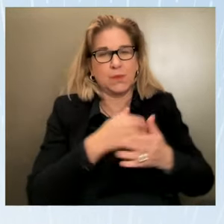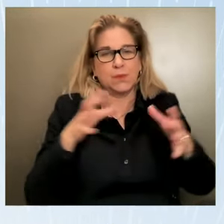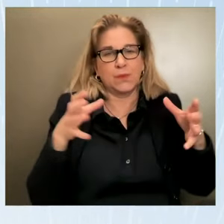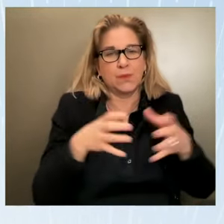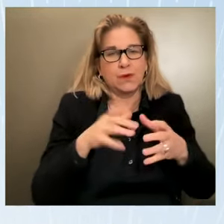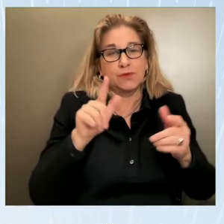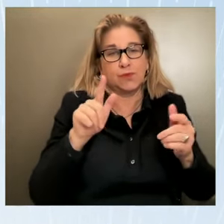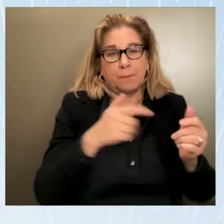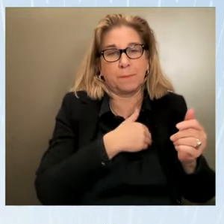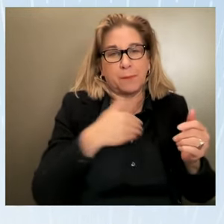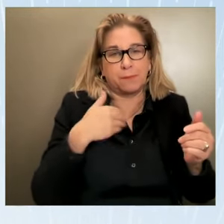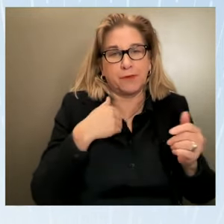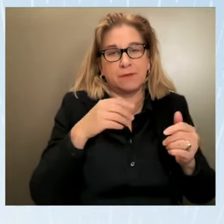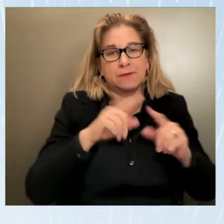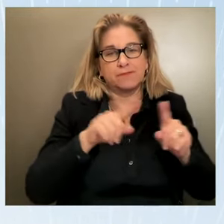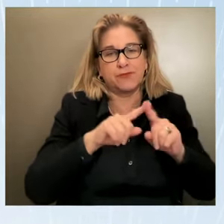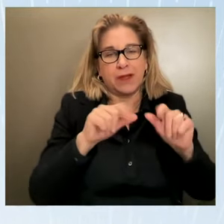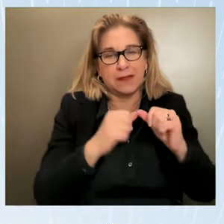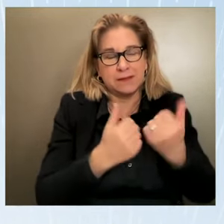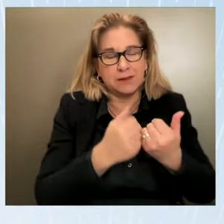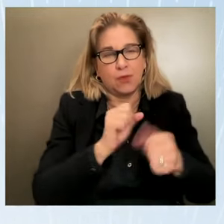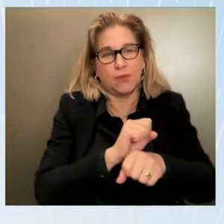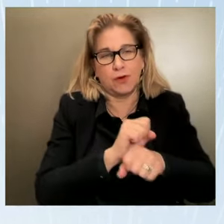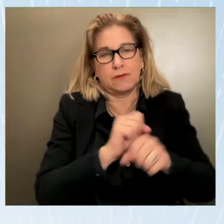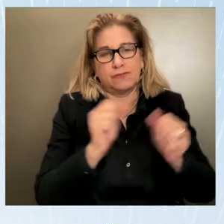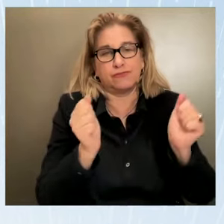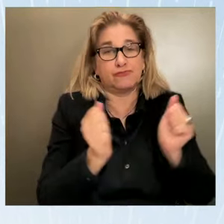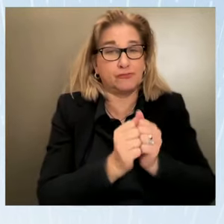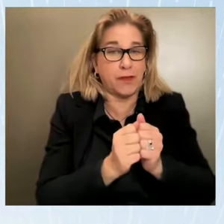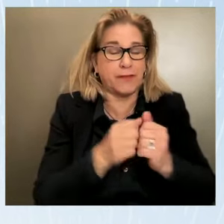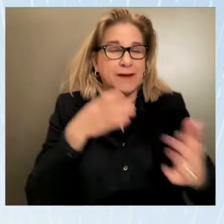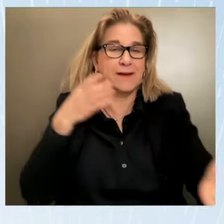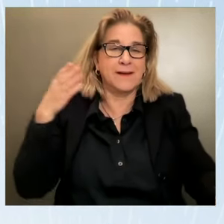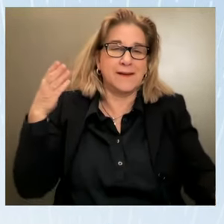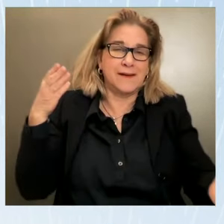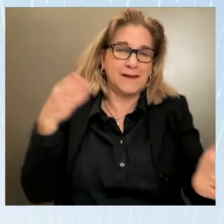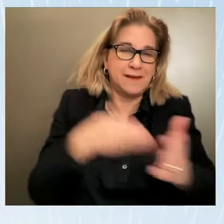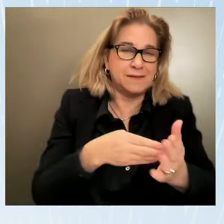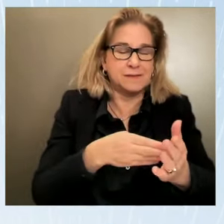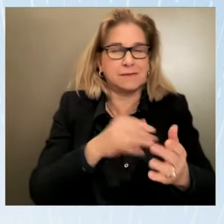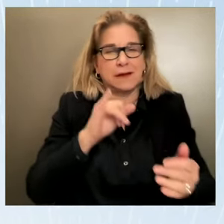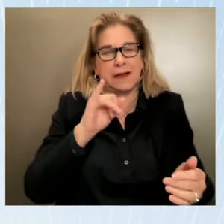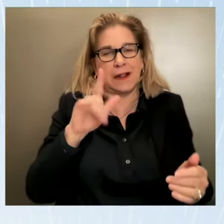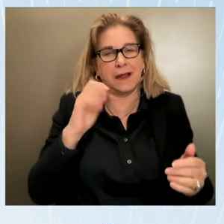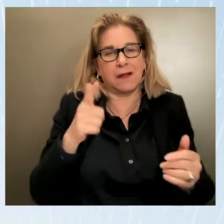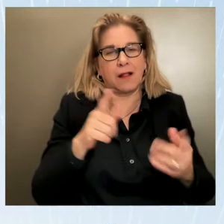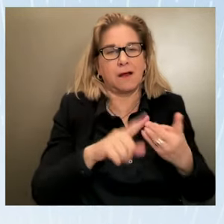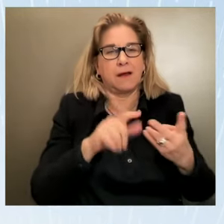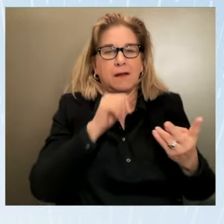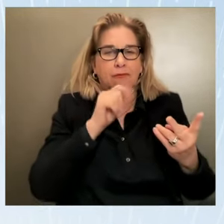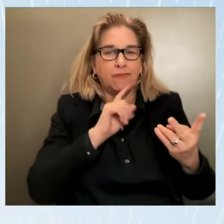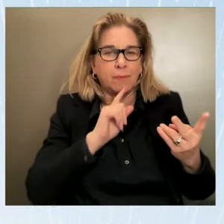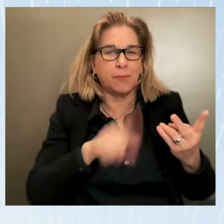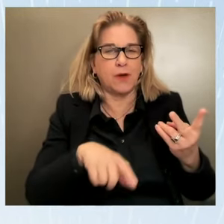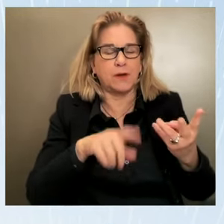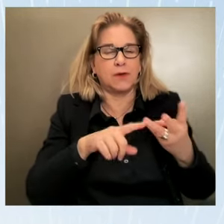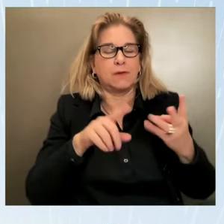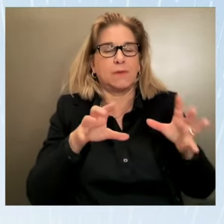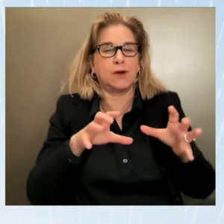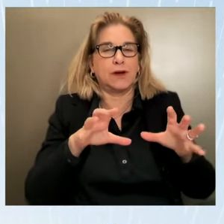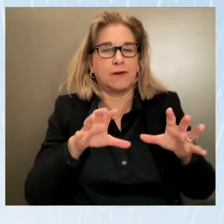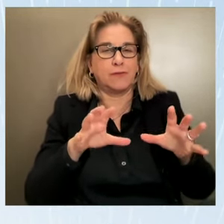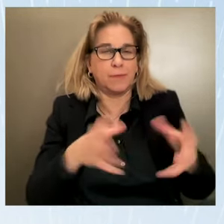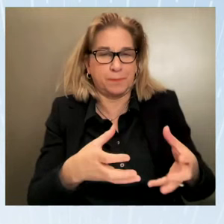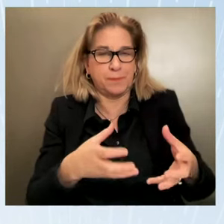group focused on the current landscape, challenges, and innovative opportunities to leverage public-private expertise